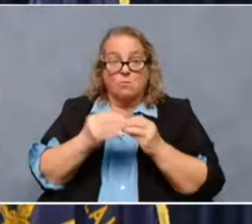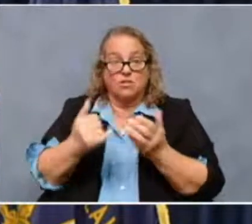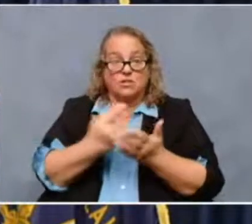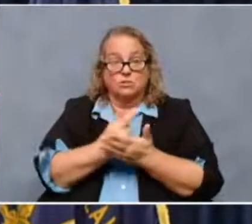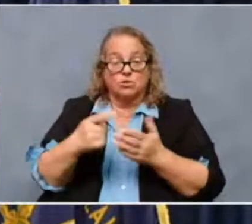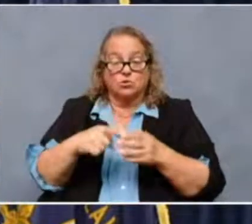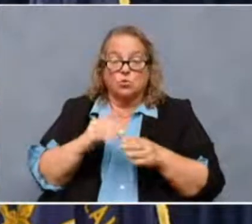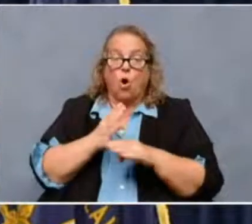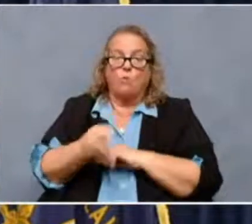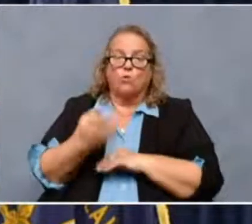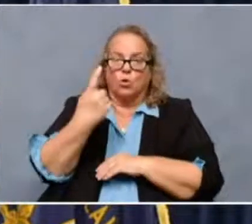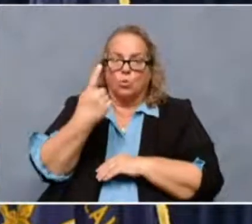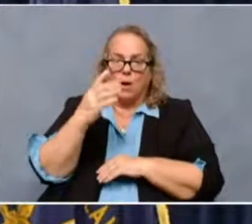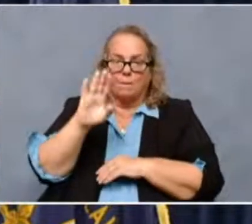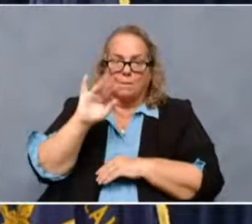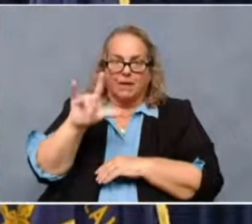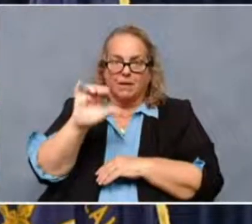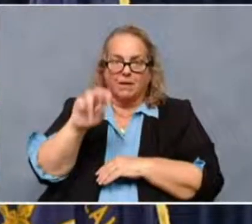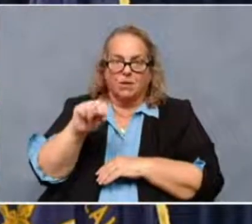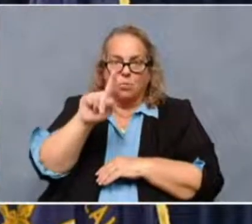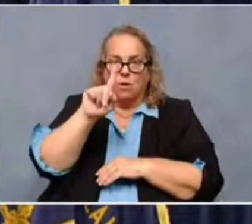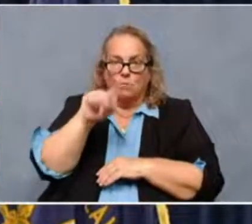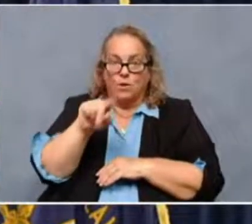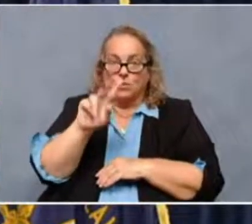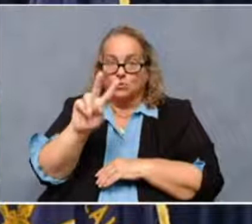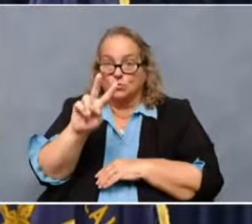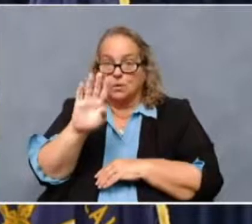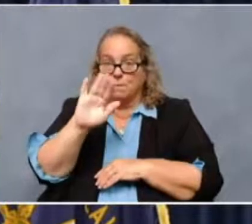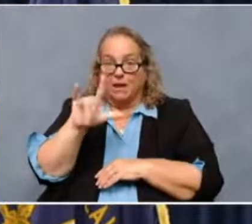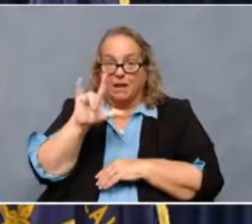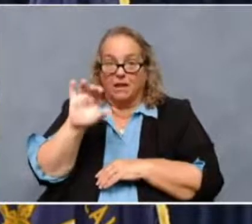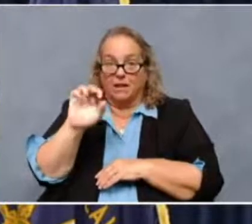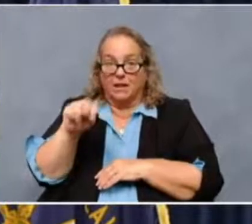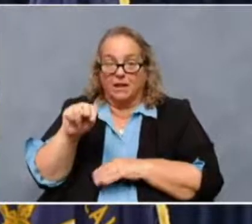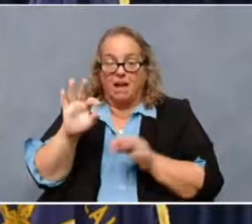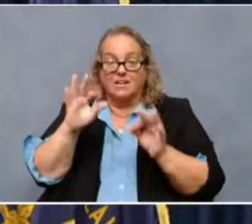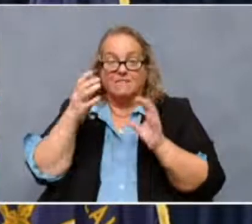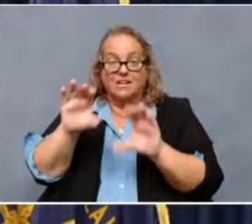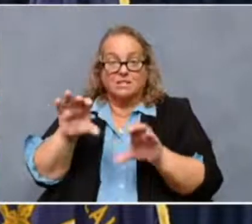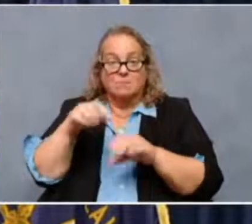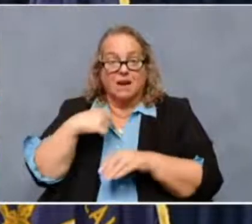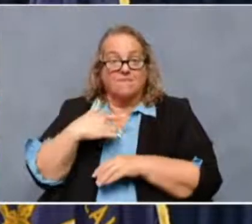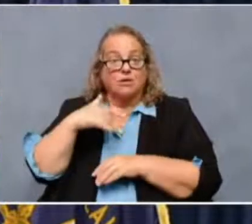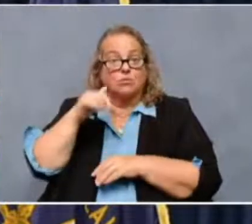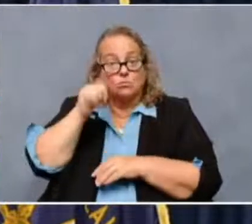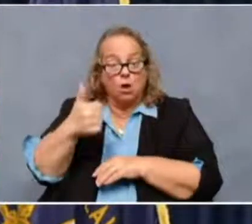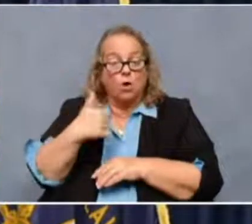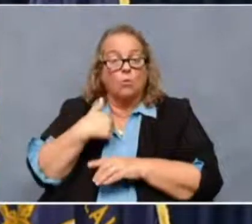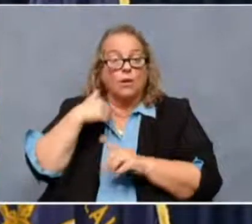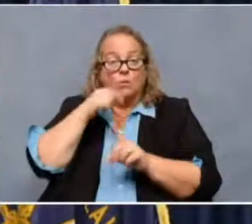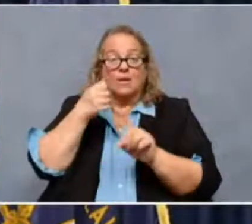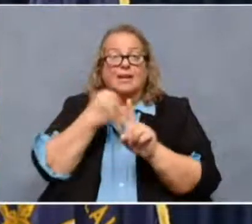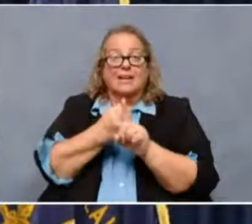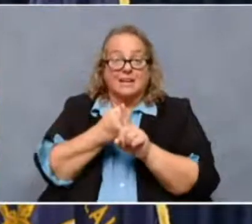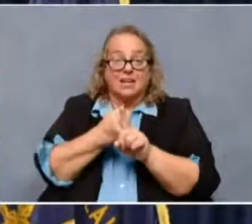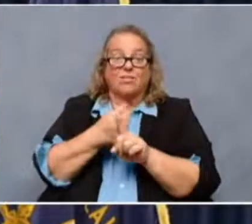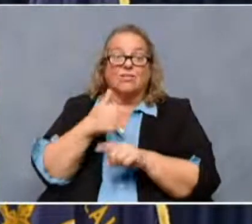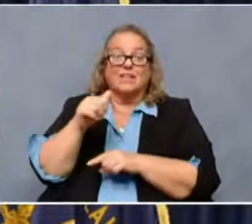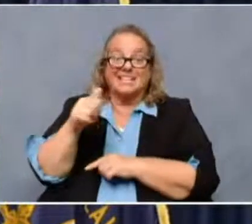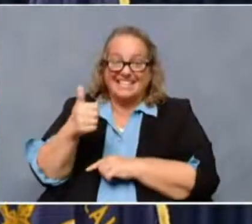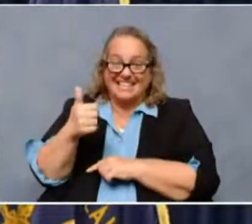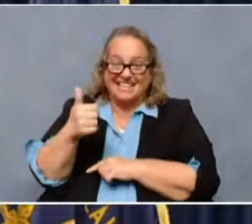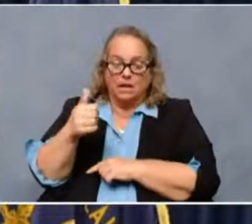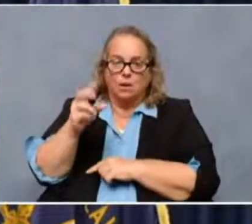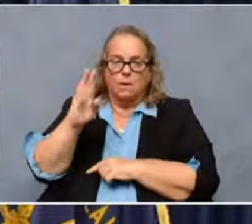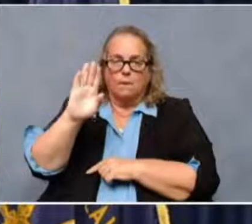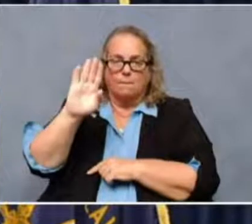we'll be 1.2. And I believe tomorrow we will hit the $10 billion